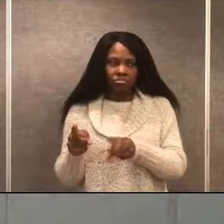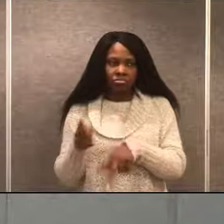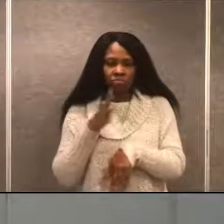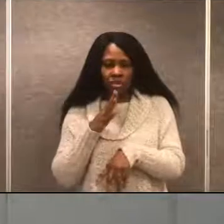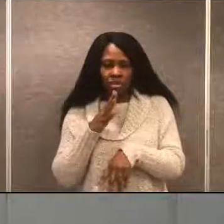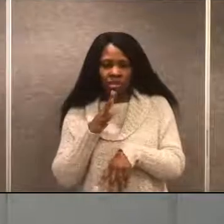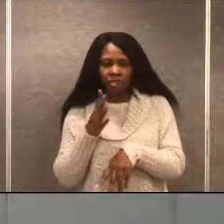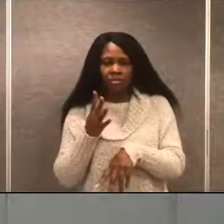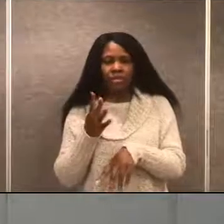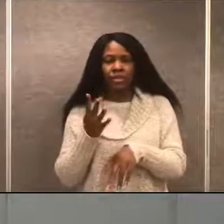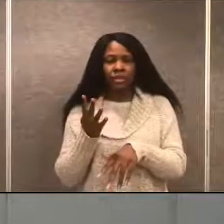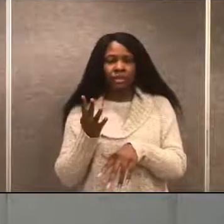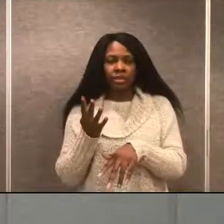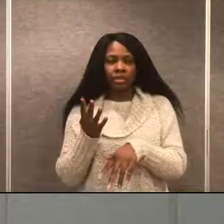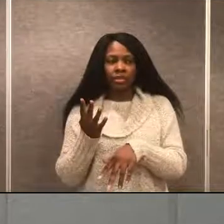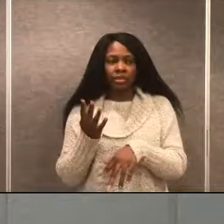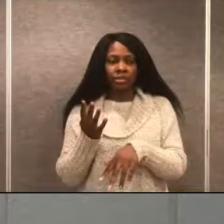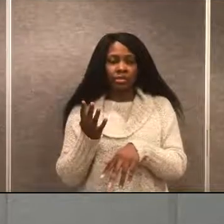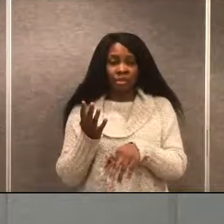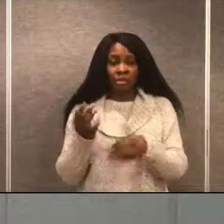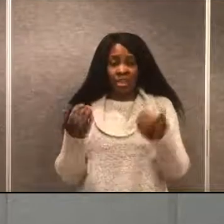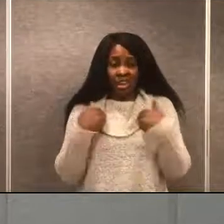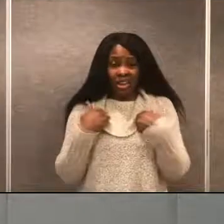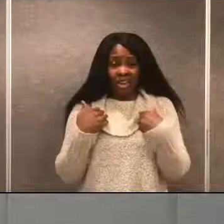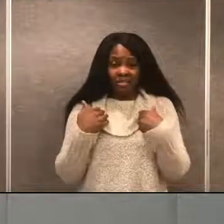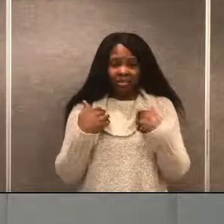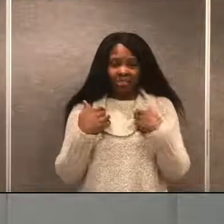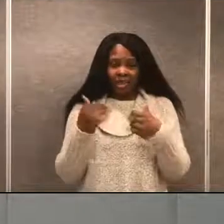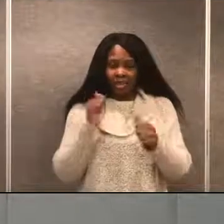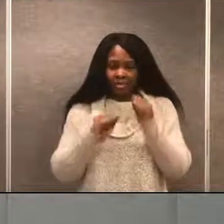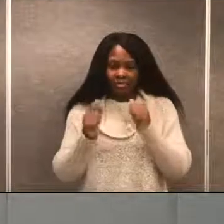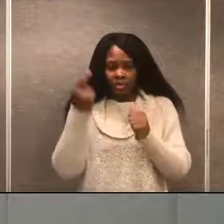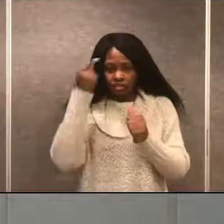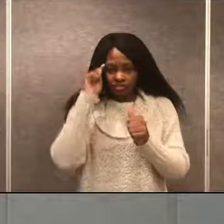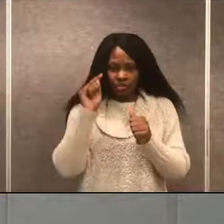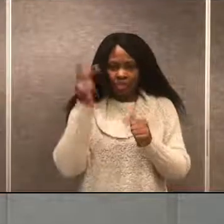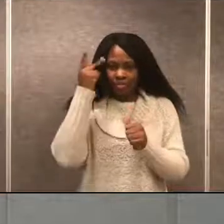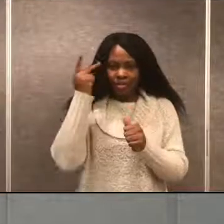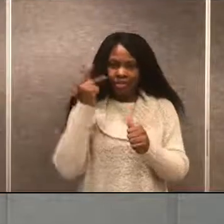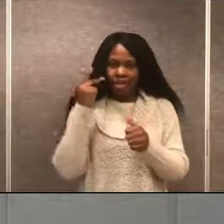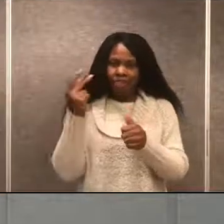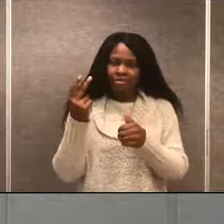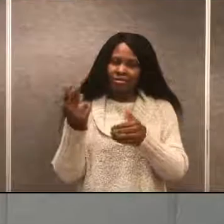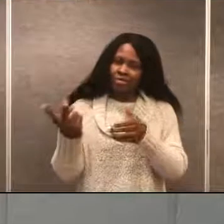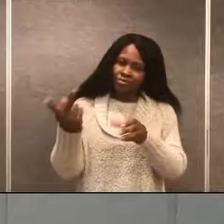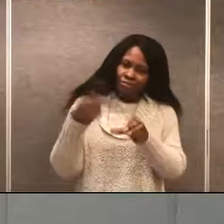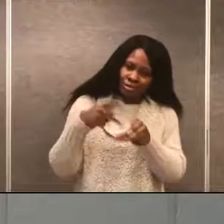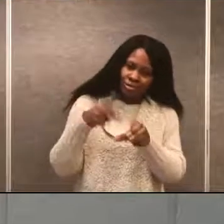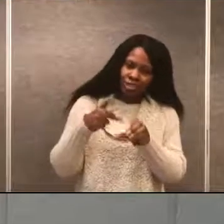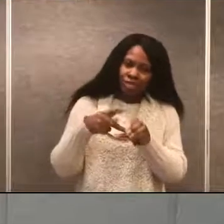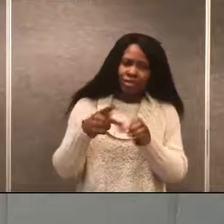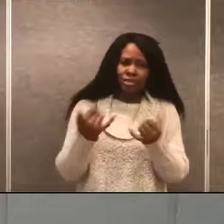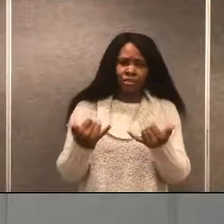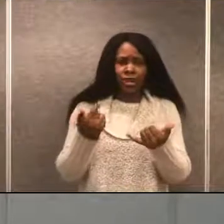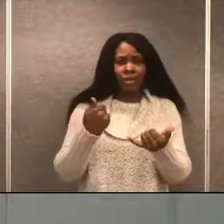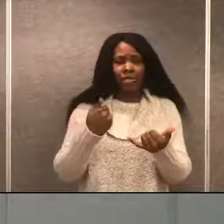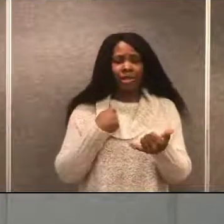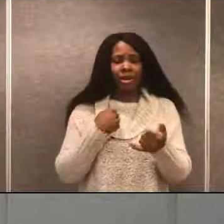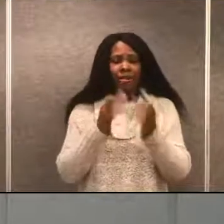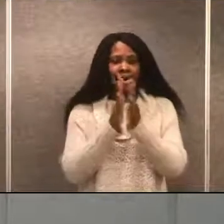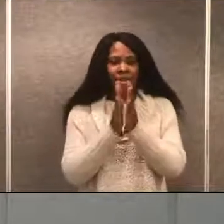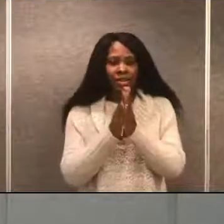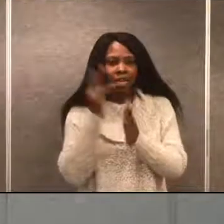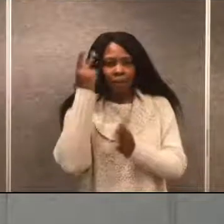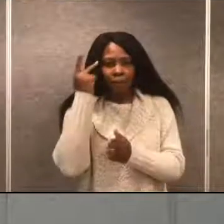there are activities for parents to chime in. So I am gonna make a plea to all our parents that are out